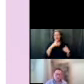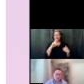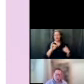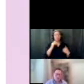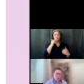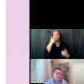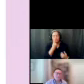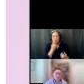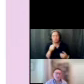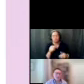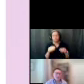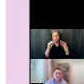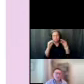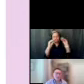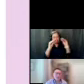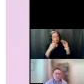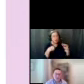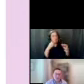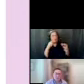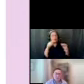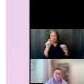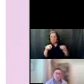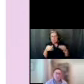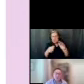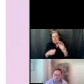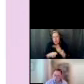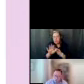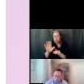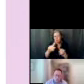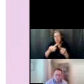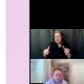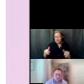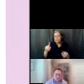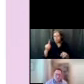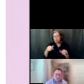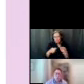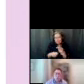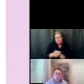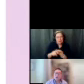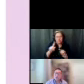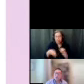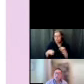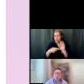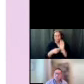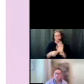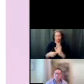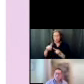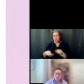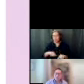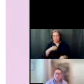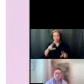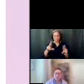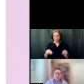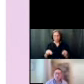differences, hide away. There's this interesting. I know we talked about the four major models